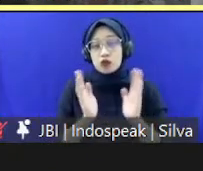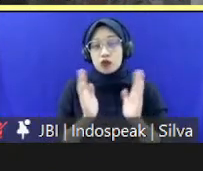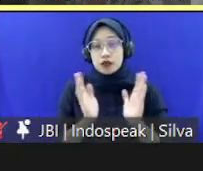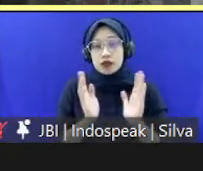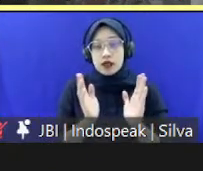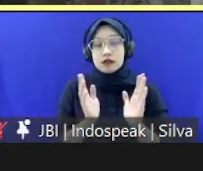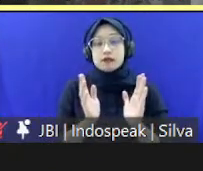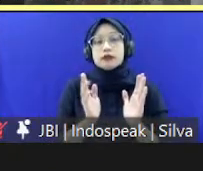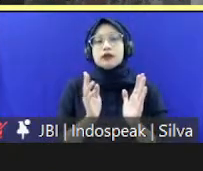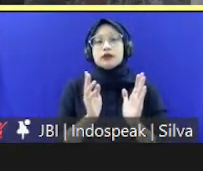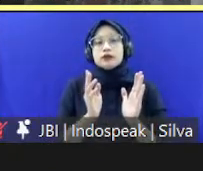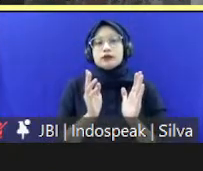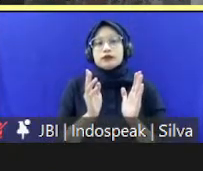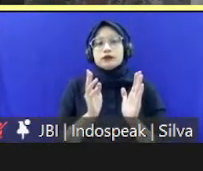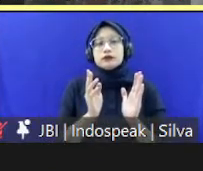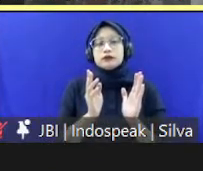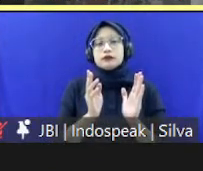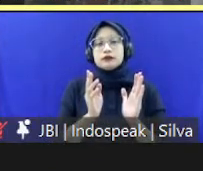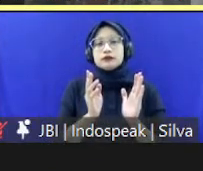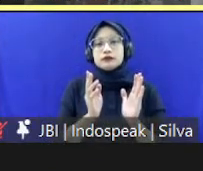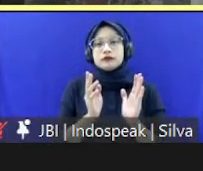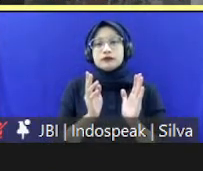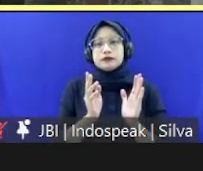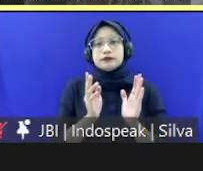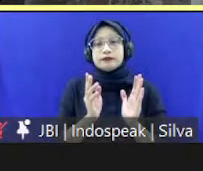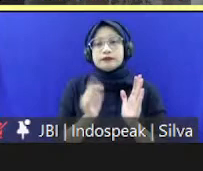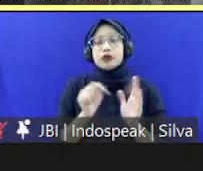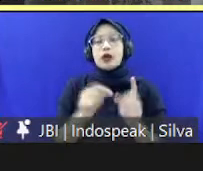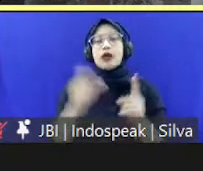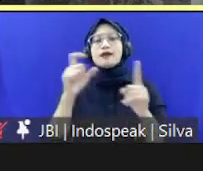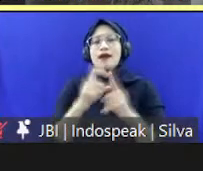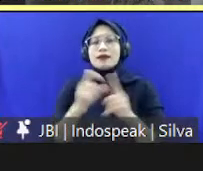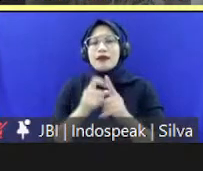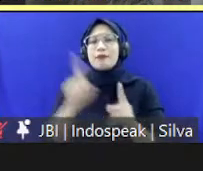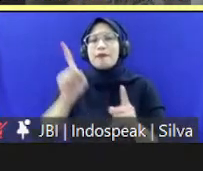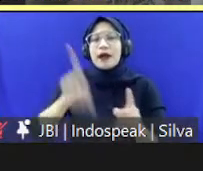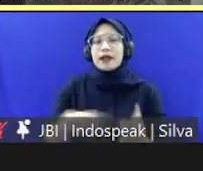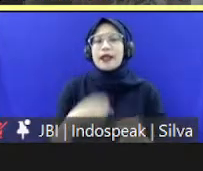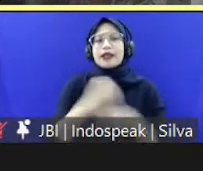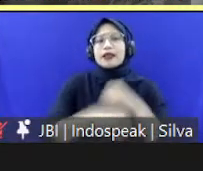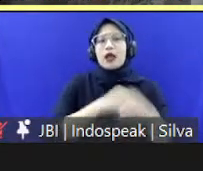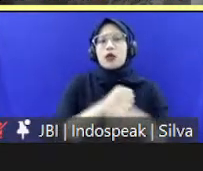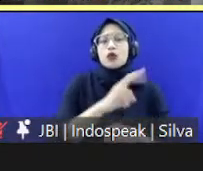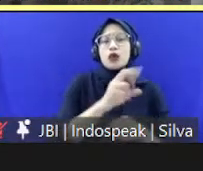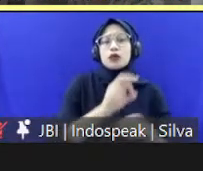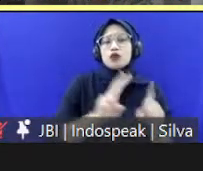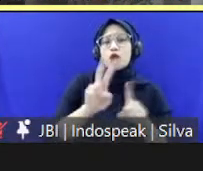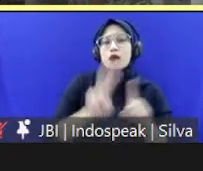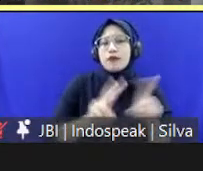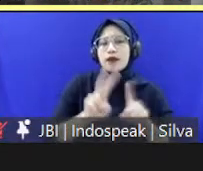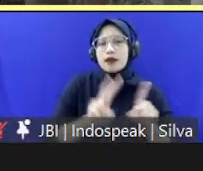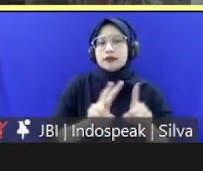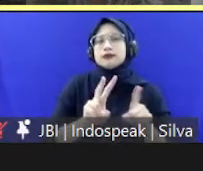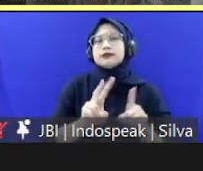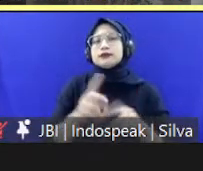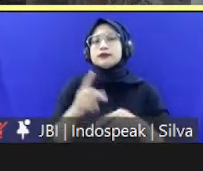survey. But I am going to present data from 2012 and 2018 just to see kind of how things have been changing